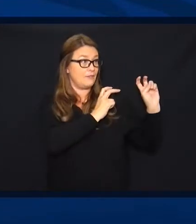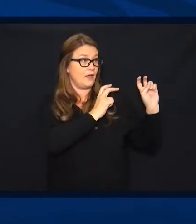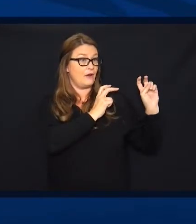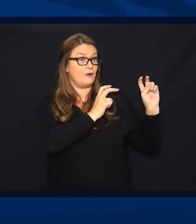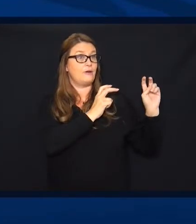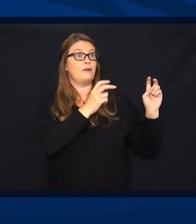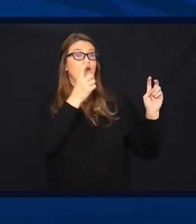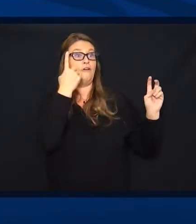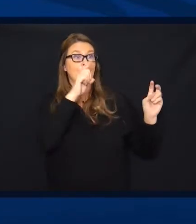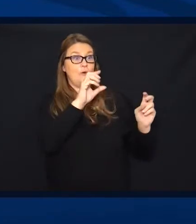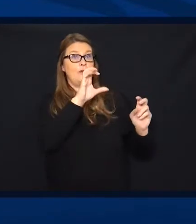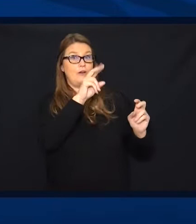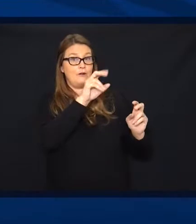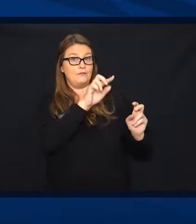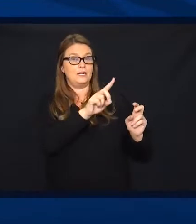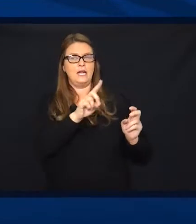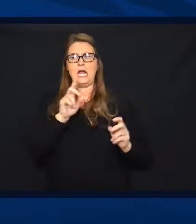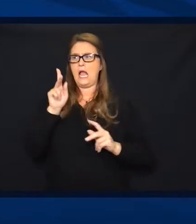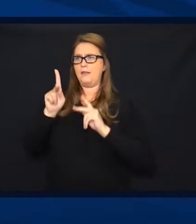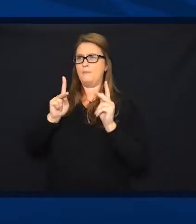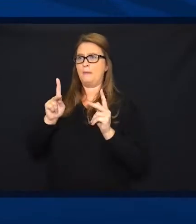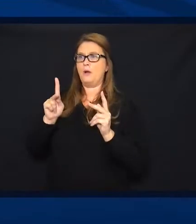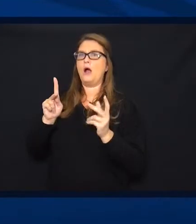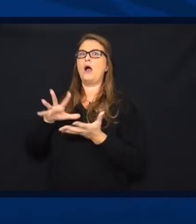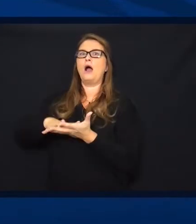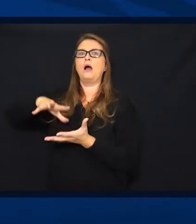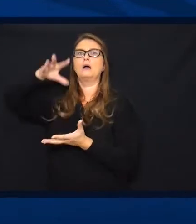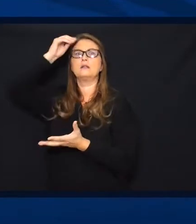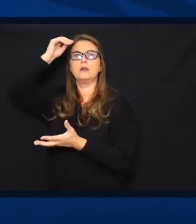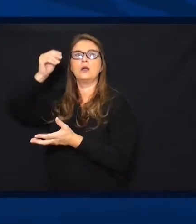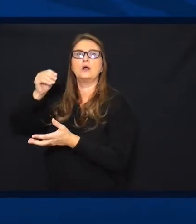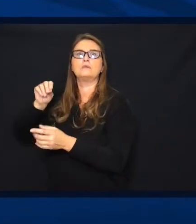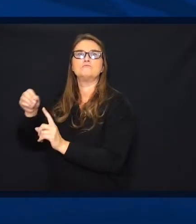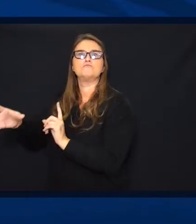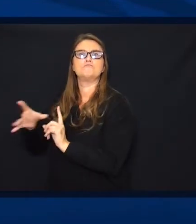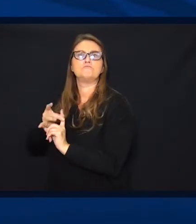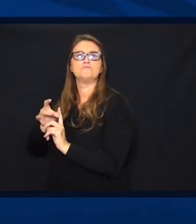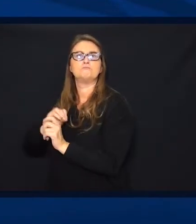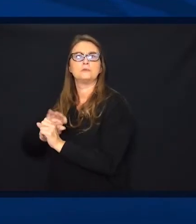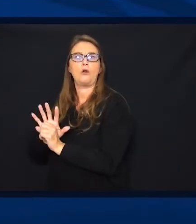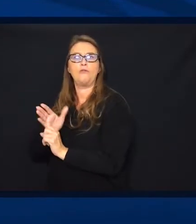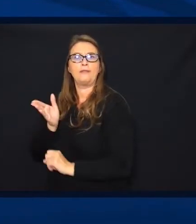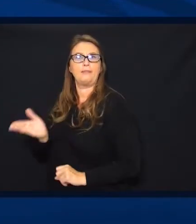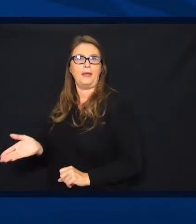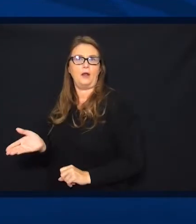because of COVID, and those who actually find out when they're admitted for some other reason. Thank you.